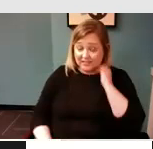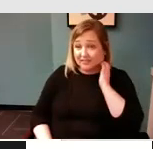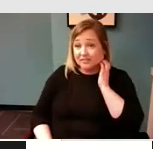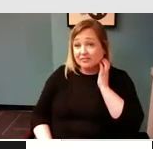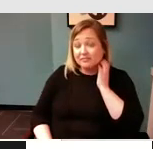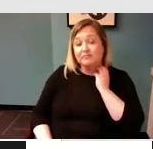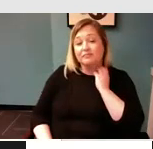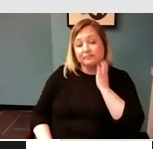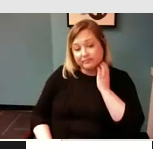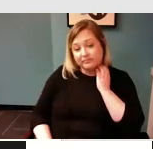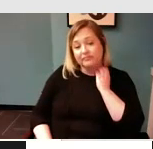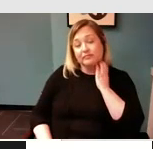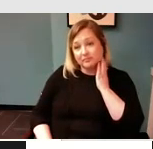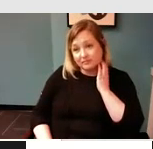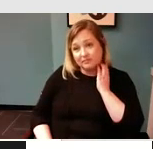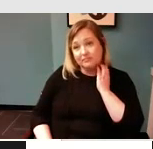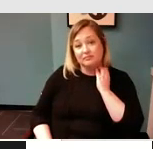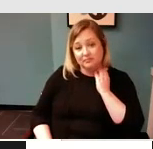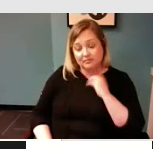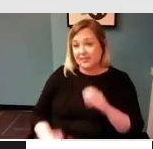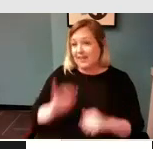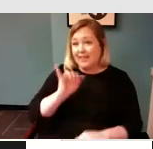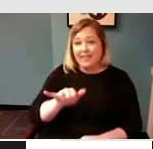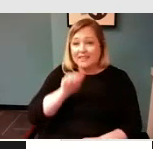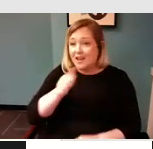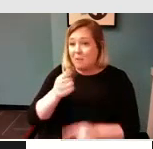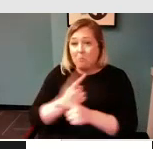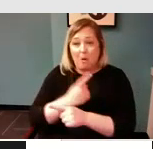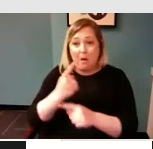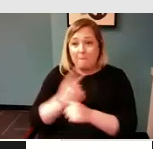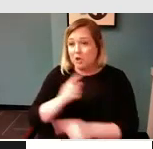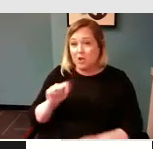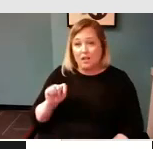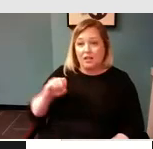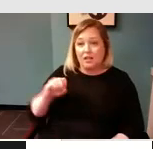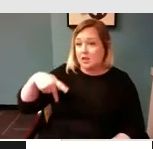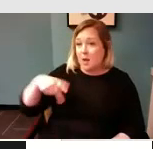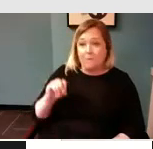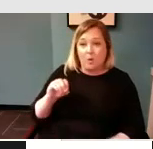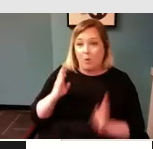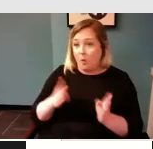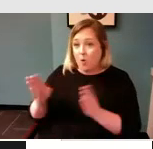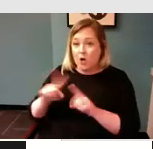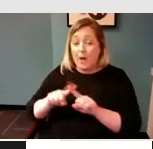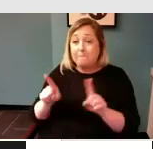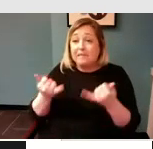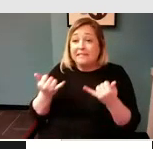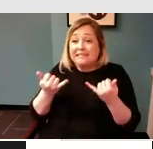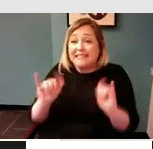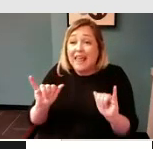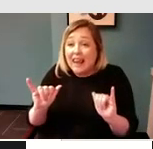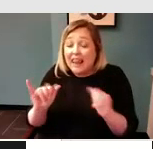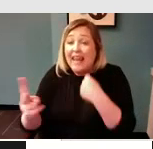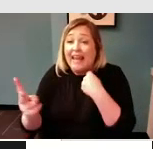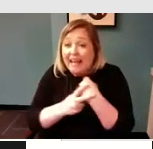Exactly. So this is not a valid topological order, but we are still going to maintain the old topological order from the